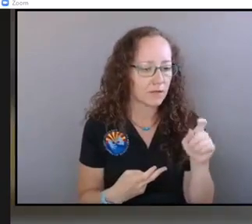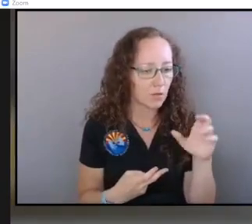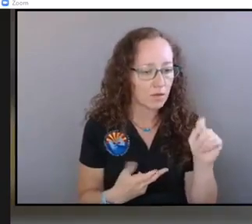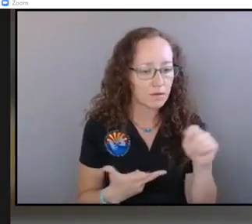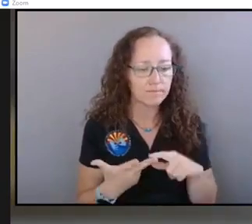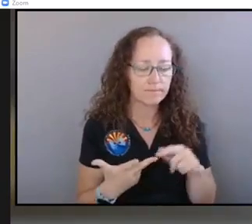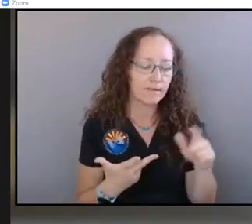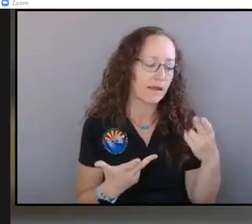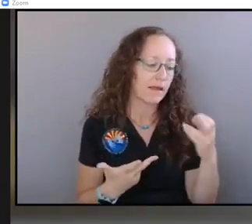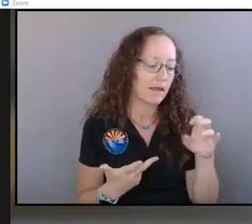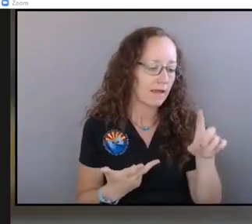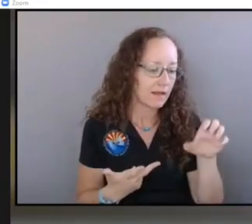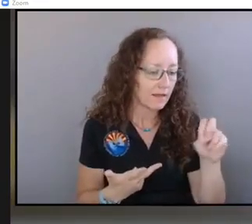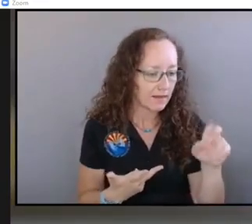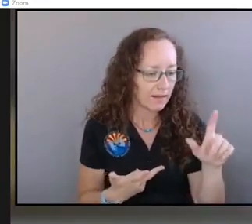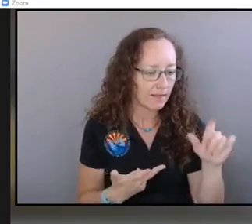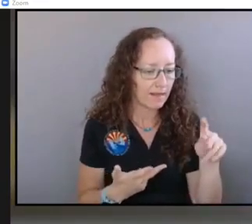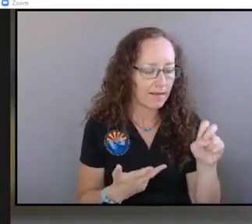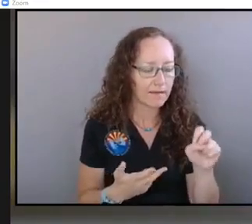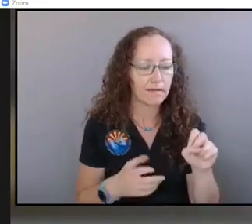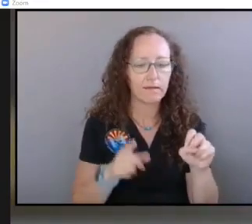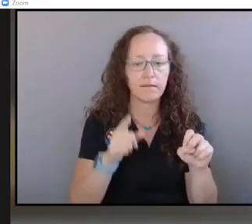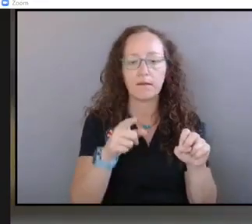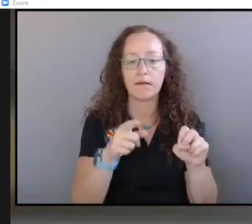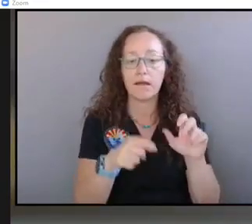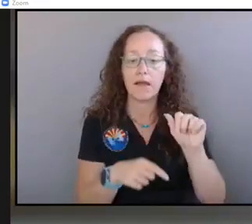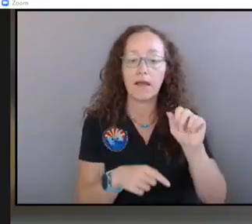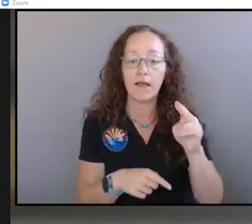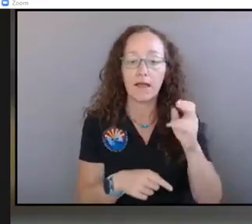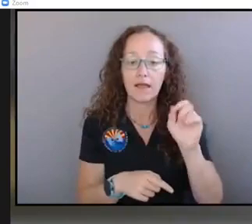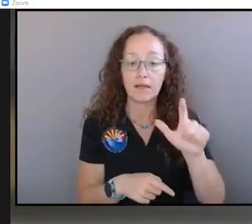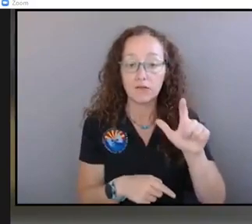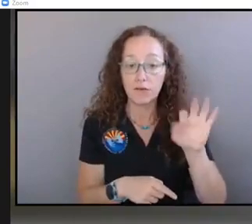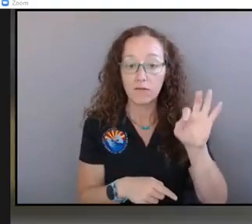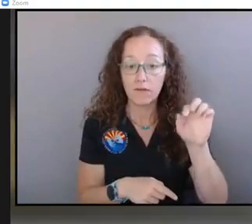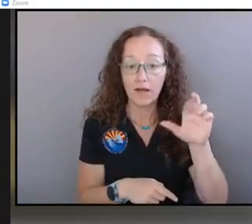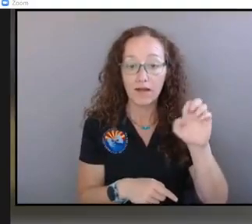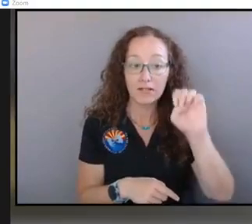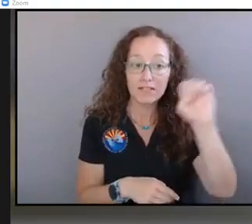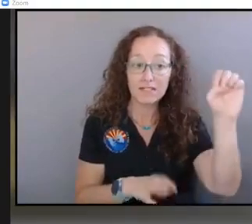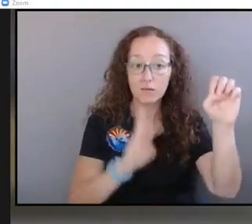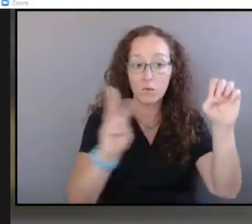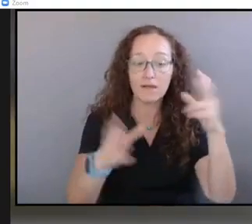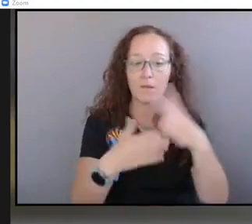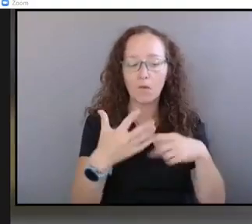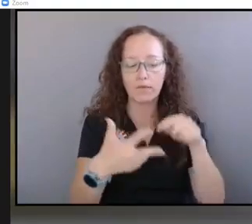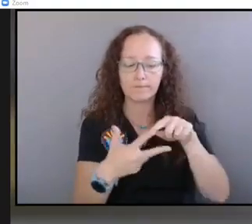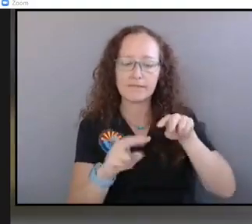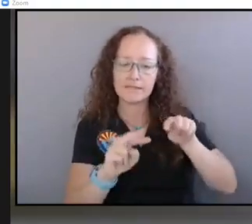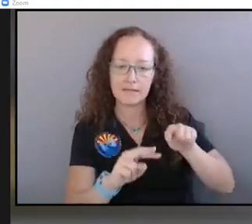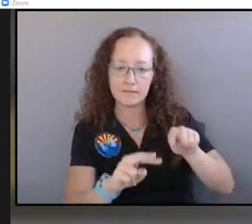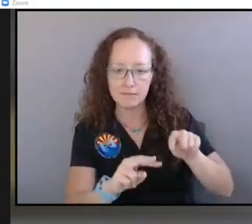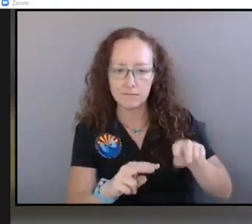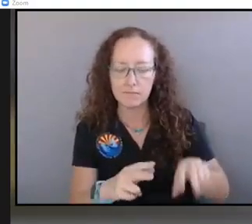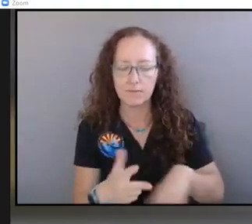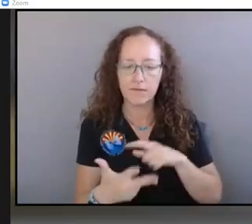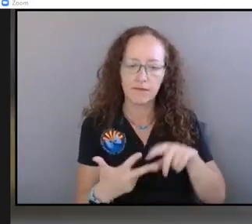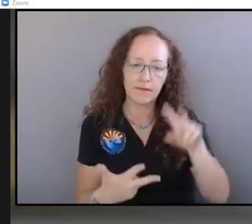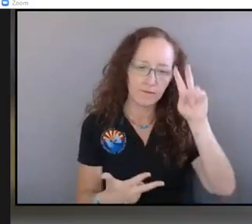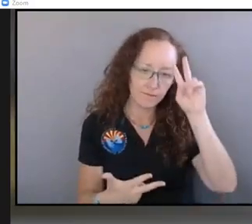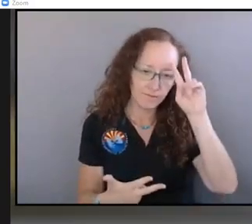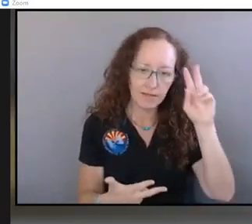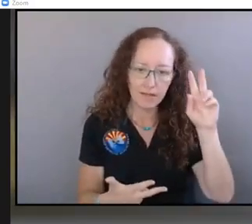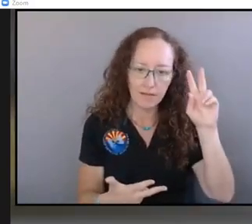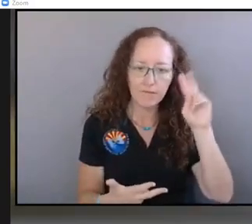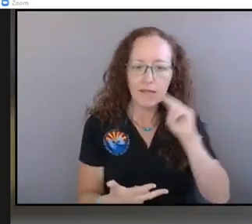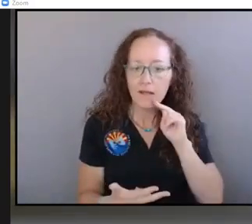Angel Fire, East and West, are still both in set. The Vietnam Memorial area and Taos Pines are